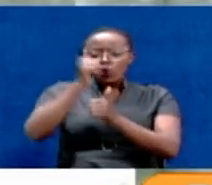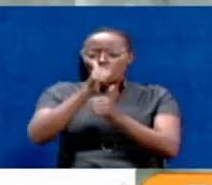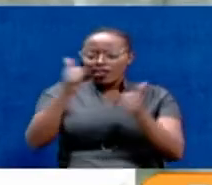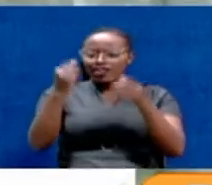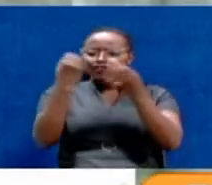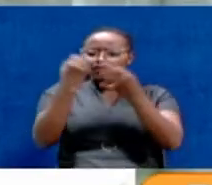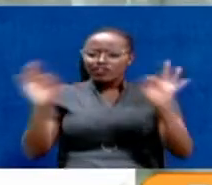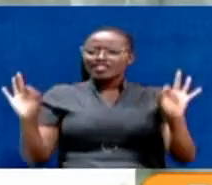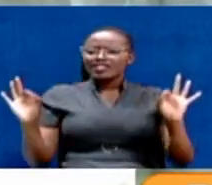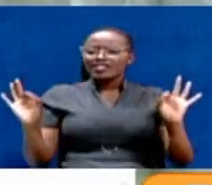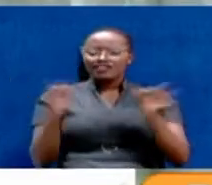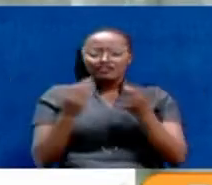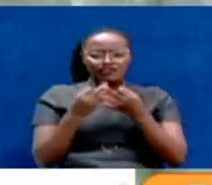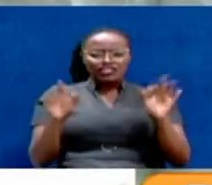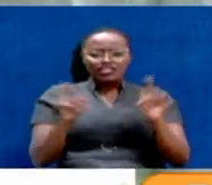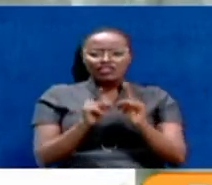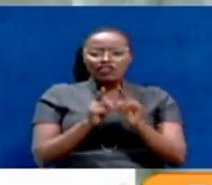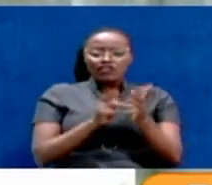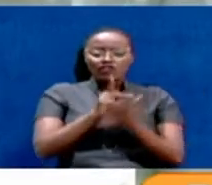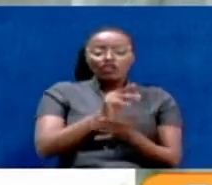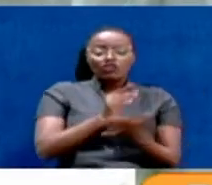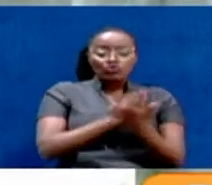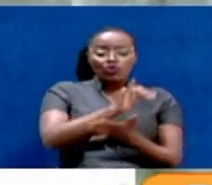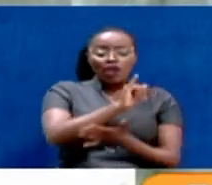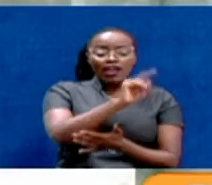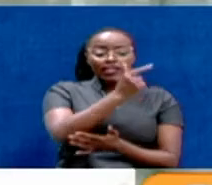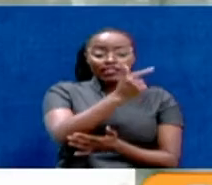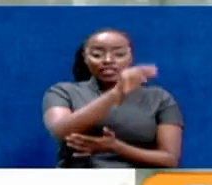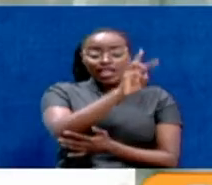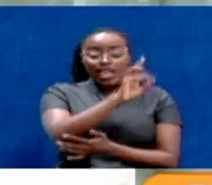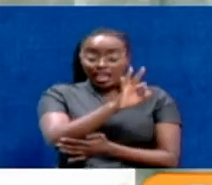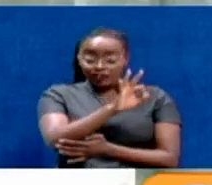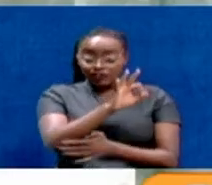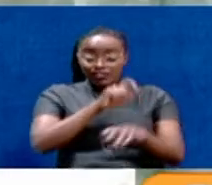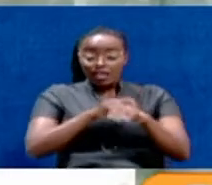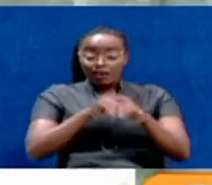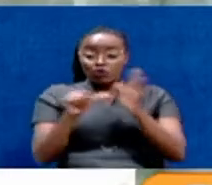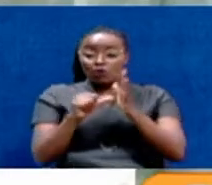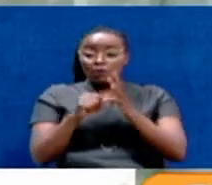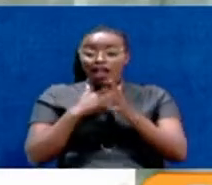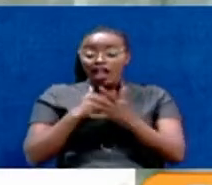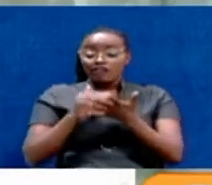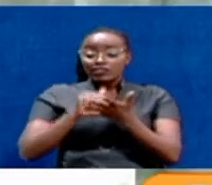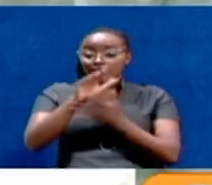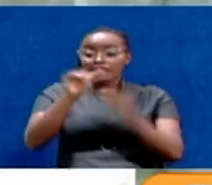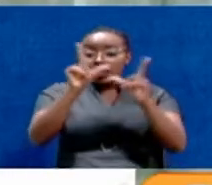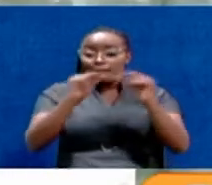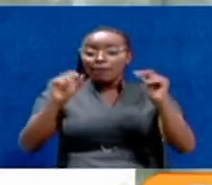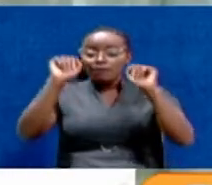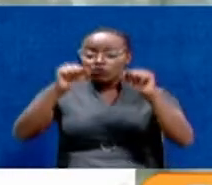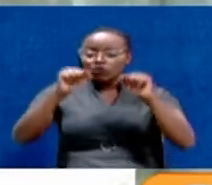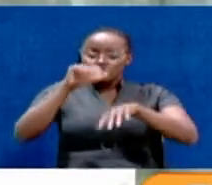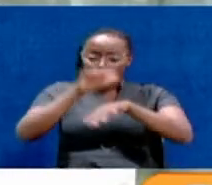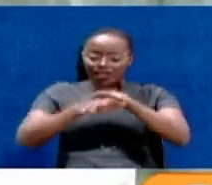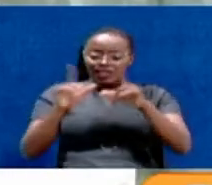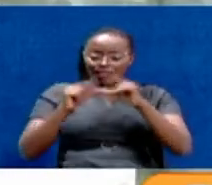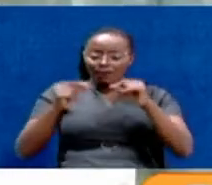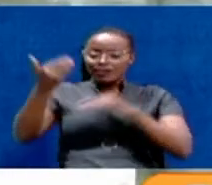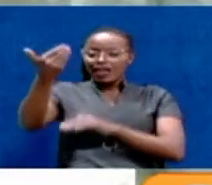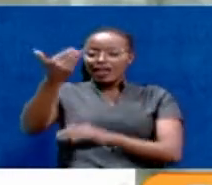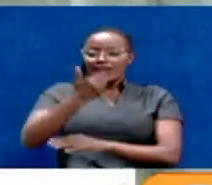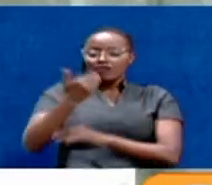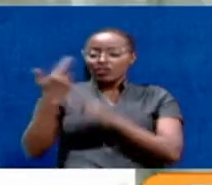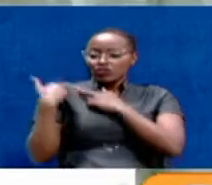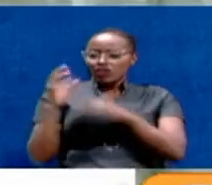free. It is paid by ITF. Where they have a problem, they will SMS it, and we will receive direct. So that is